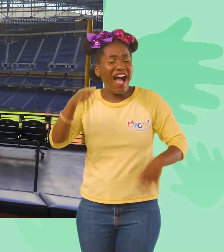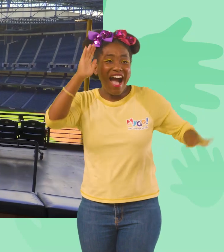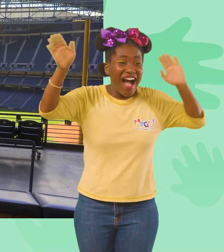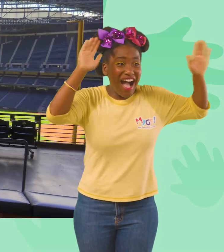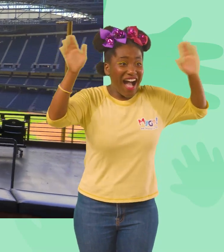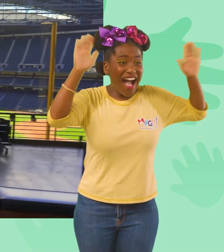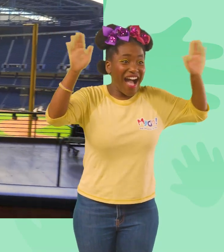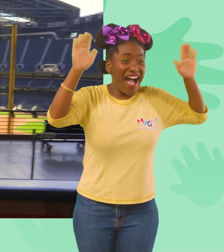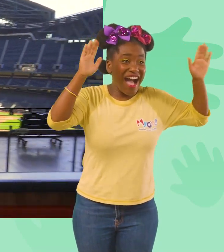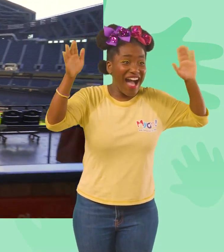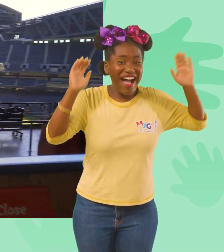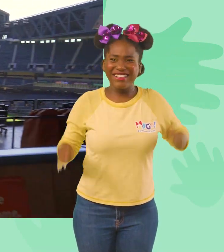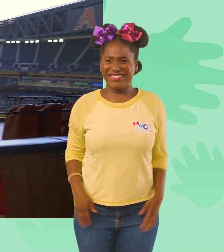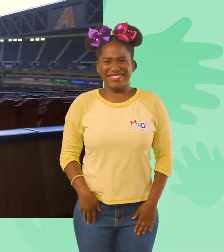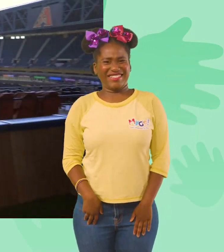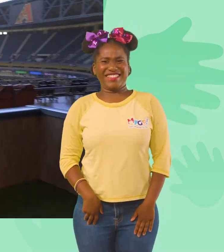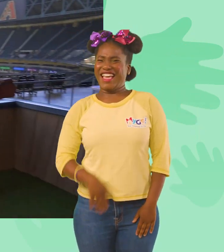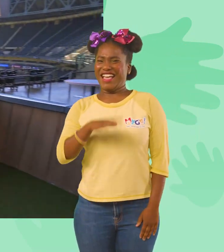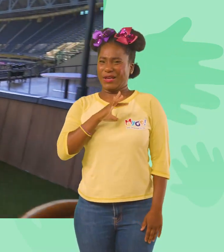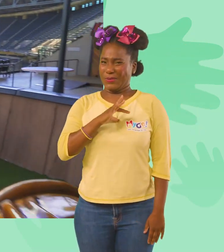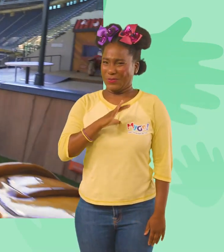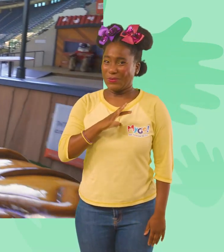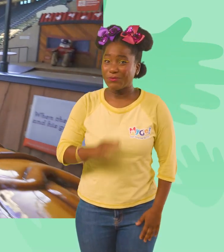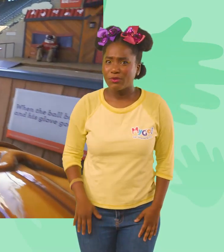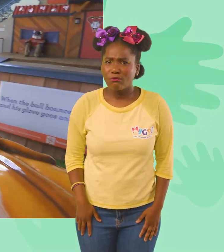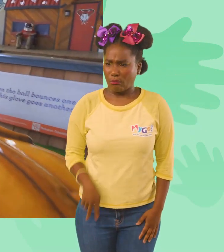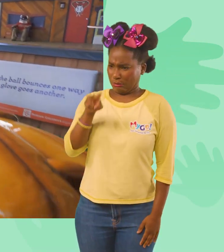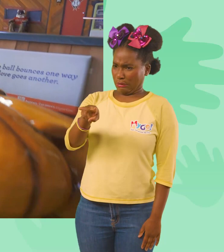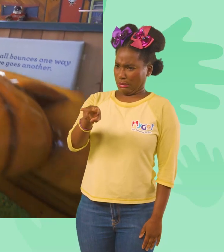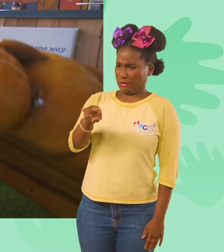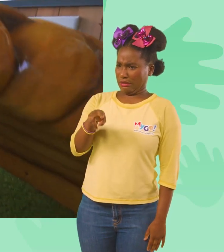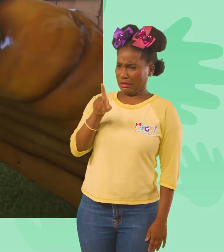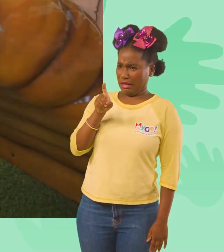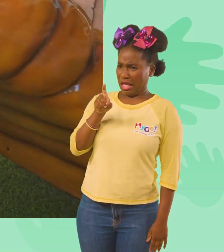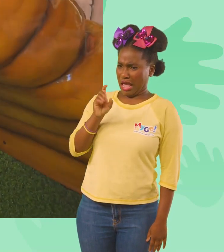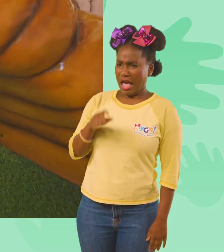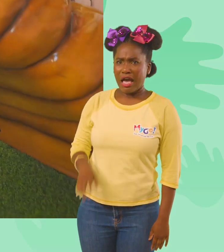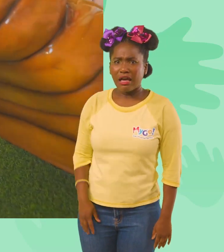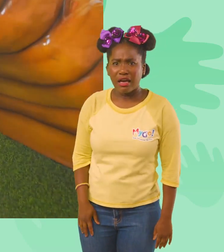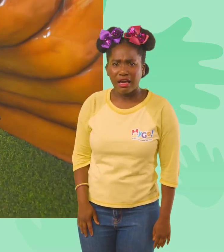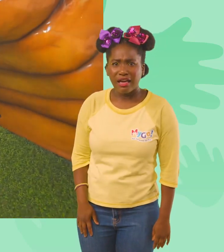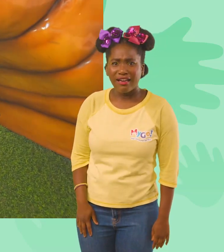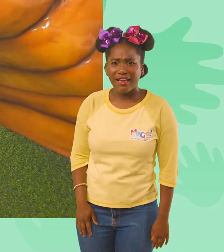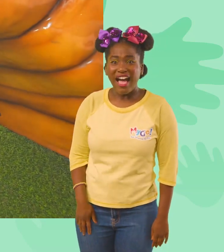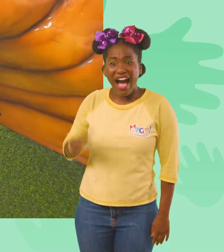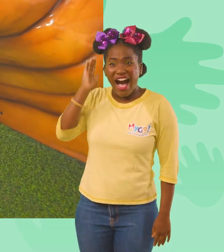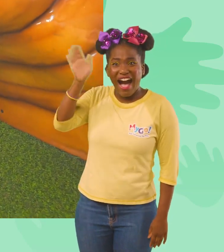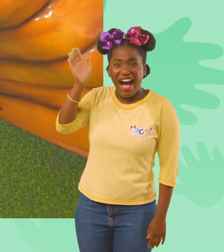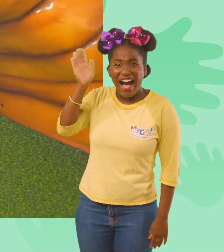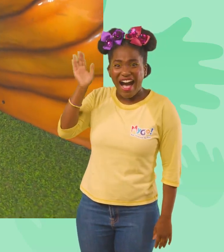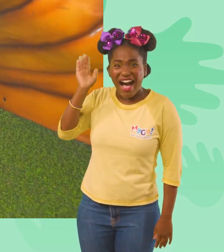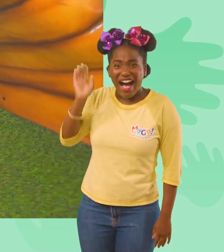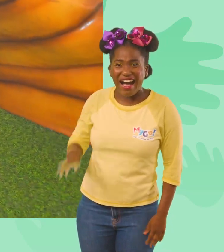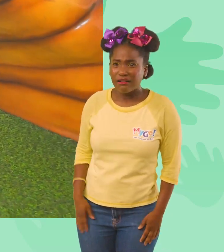hello! Oh, that's awesome. Whoa, what is this? Whoa. Hello?